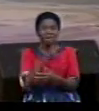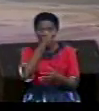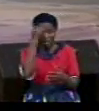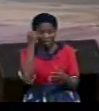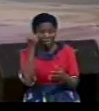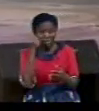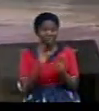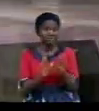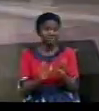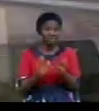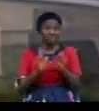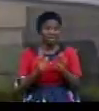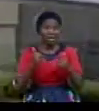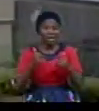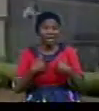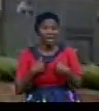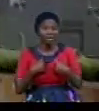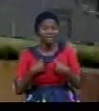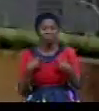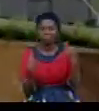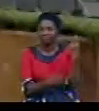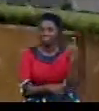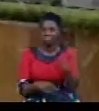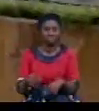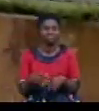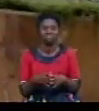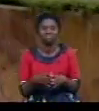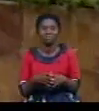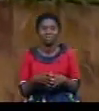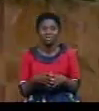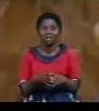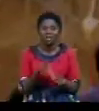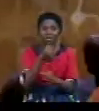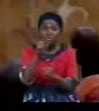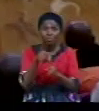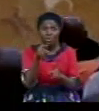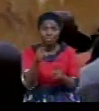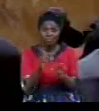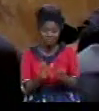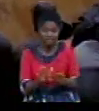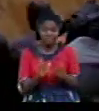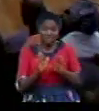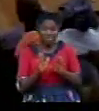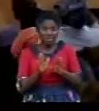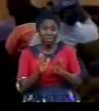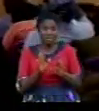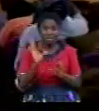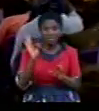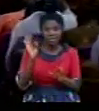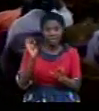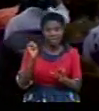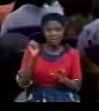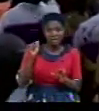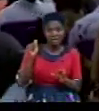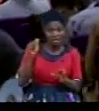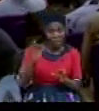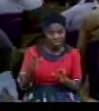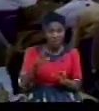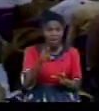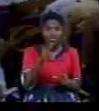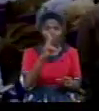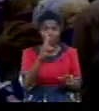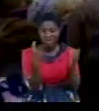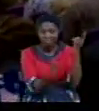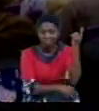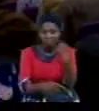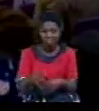torment when you fear you are tormenting yourself when you fear you